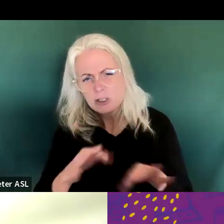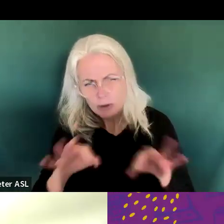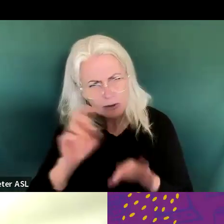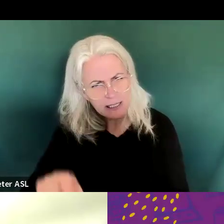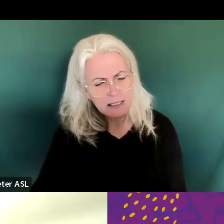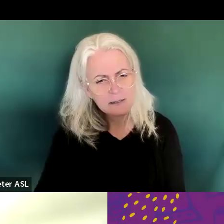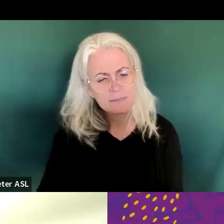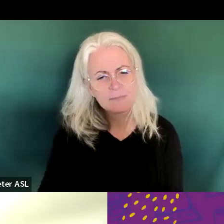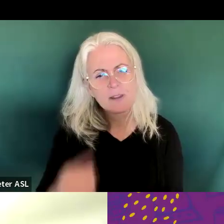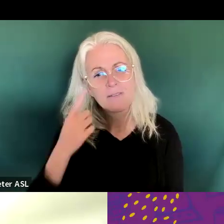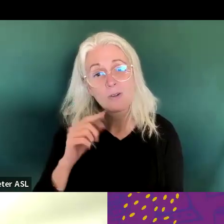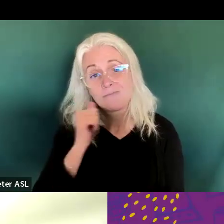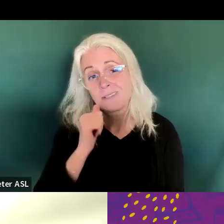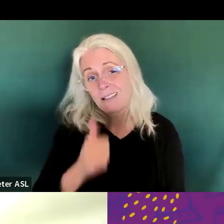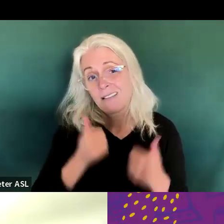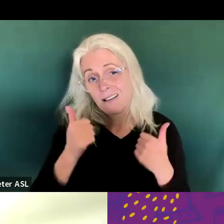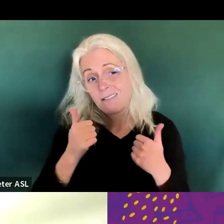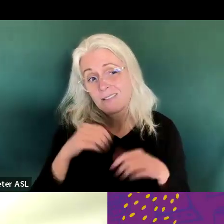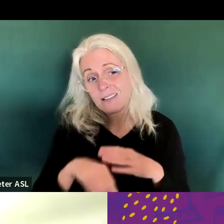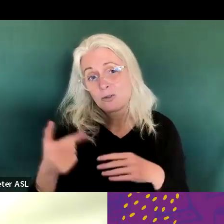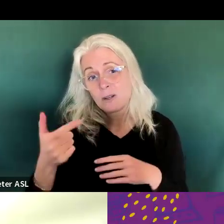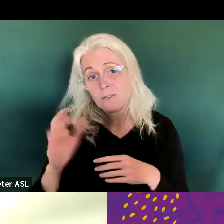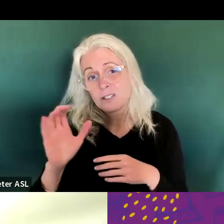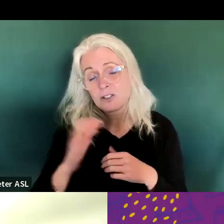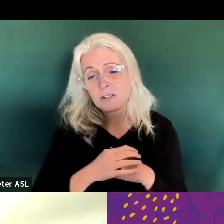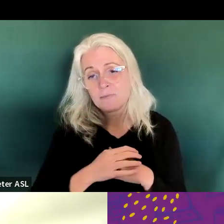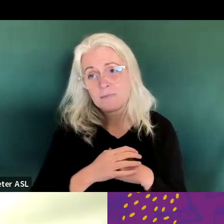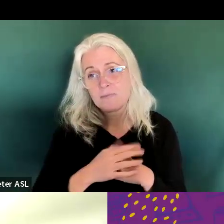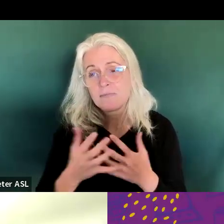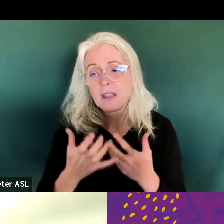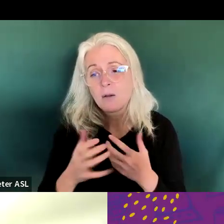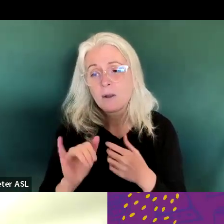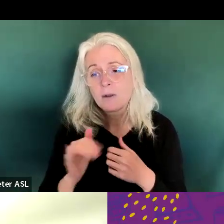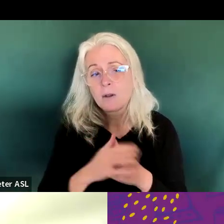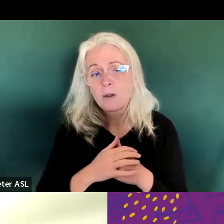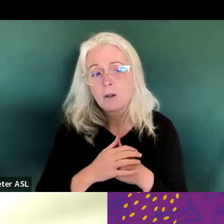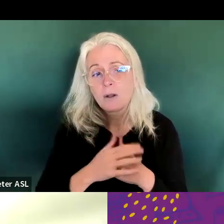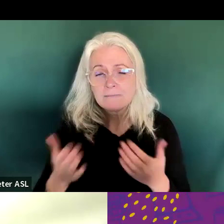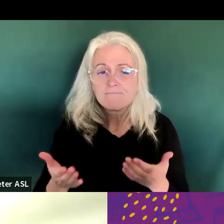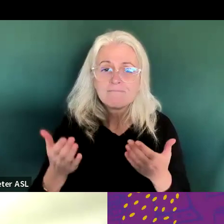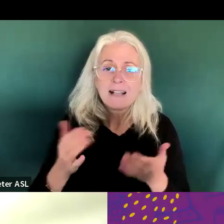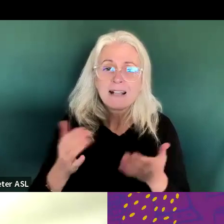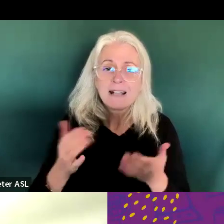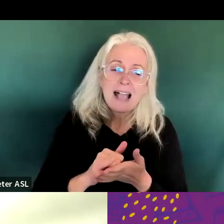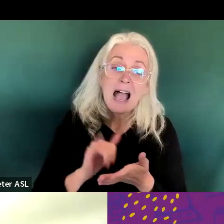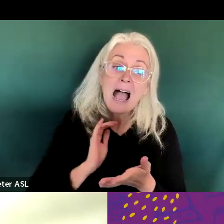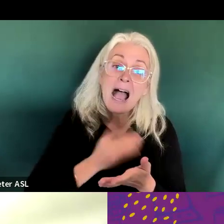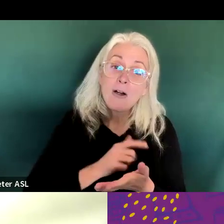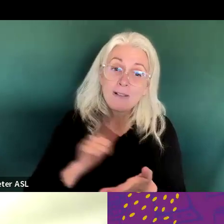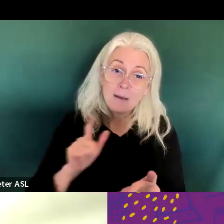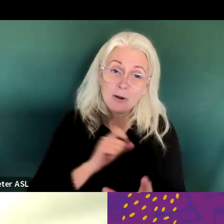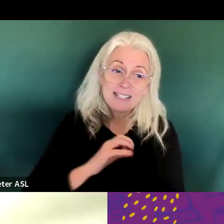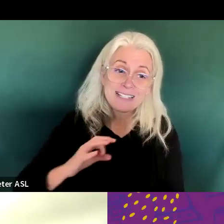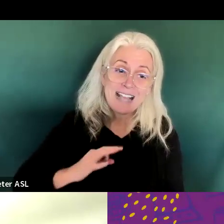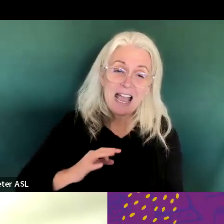need to have for daily life in the 21st century. I'd also like to uplift that our library staff